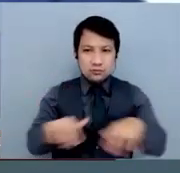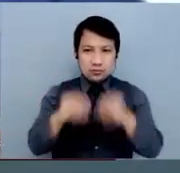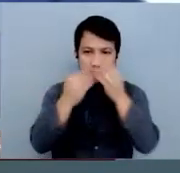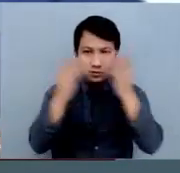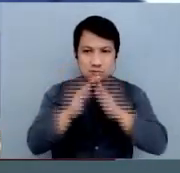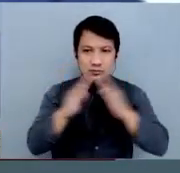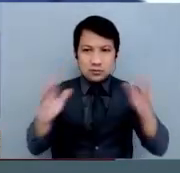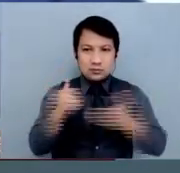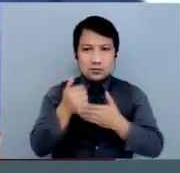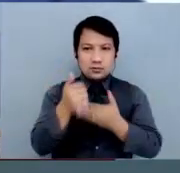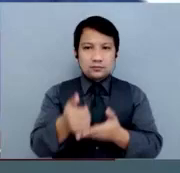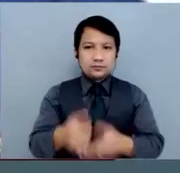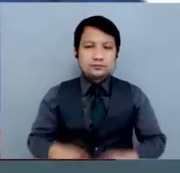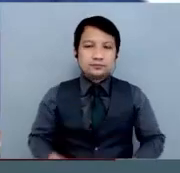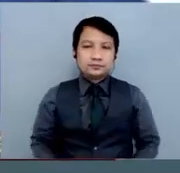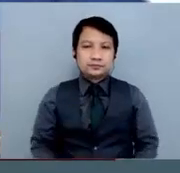yon.